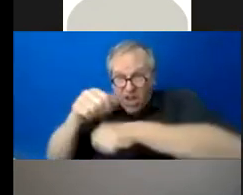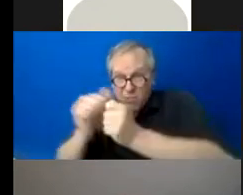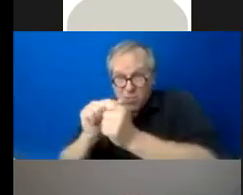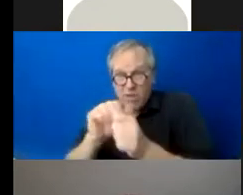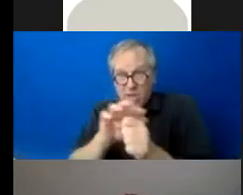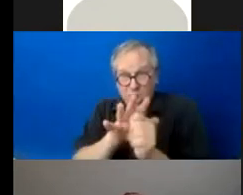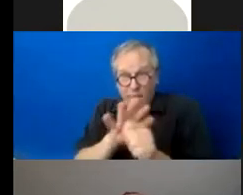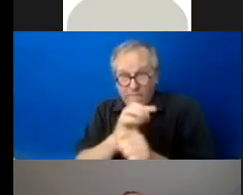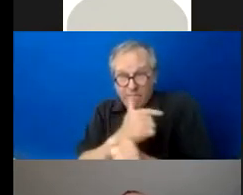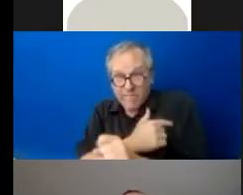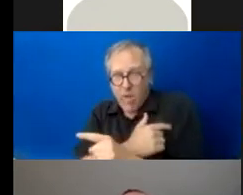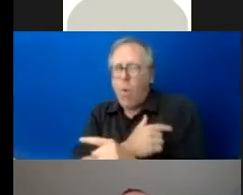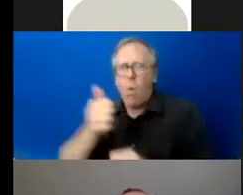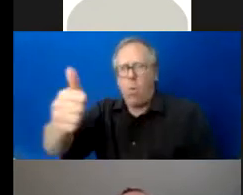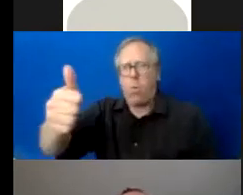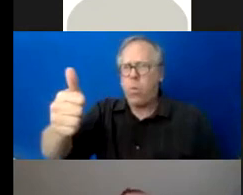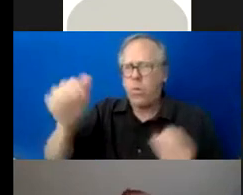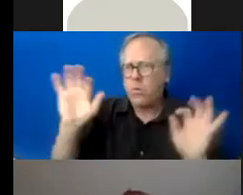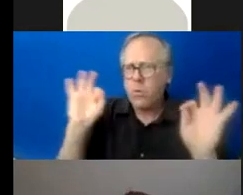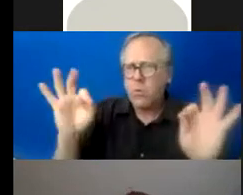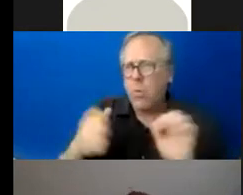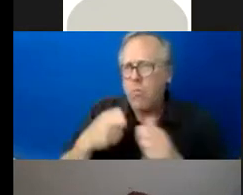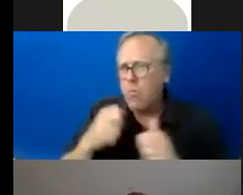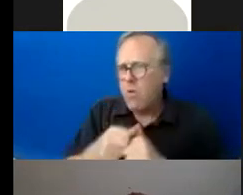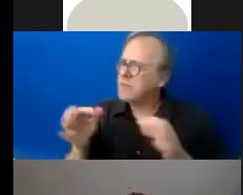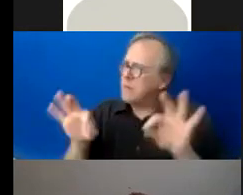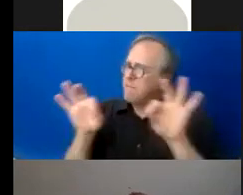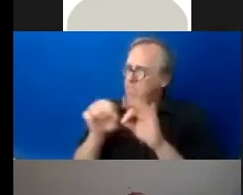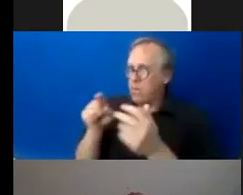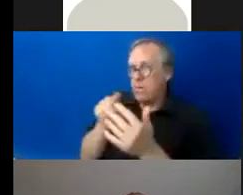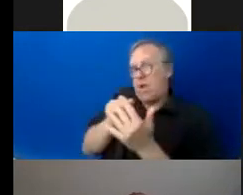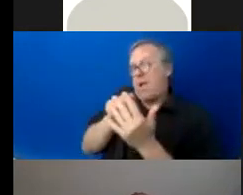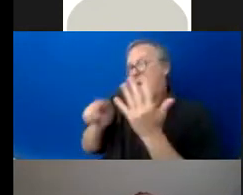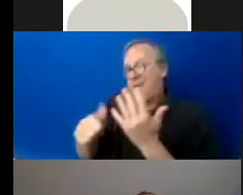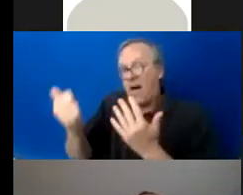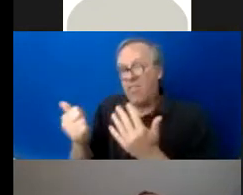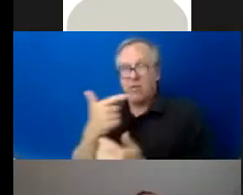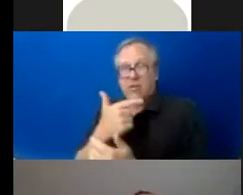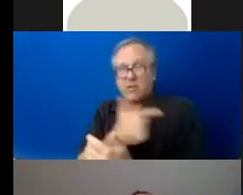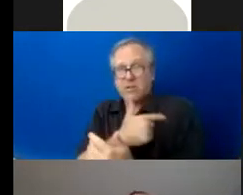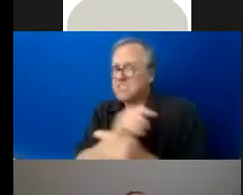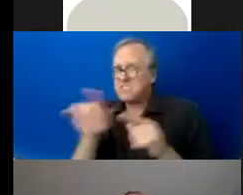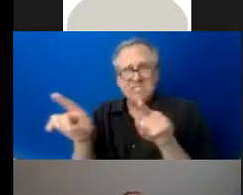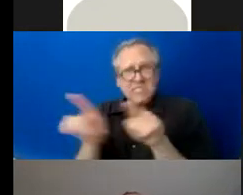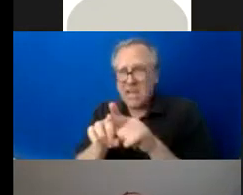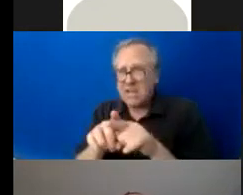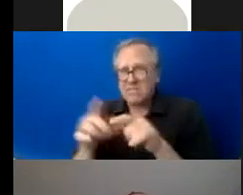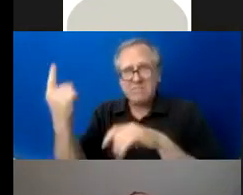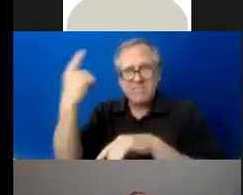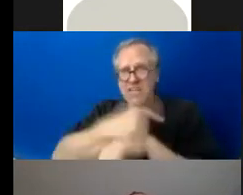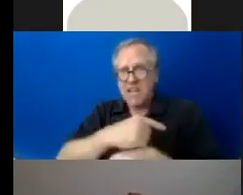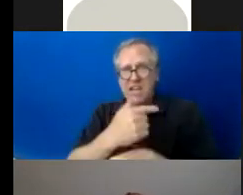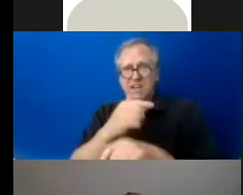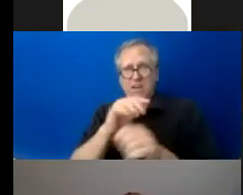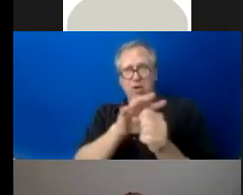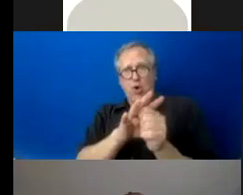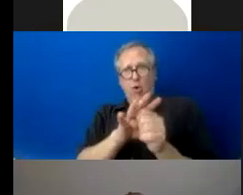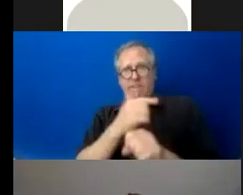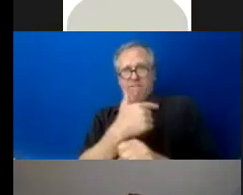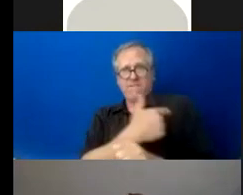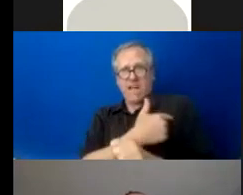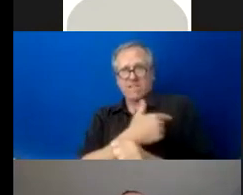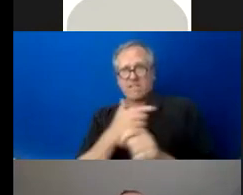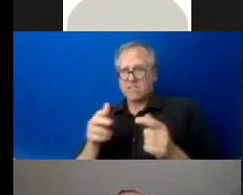everyone else is up to date on all their other routine vaccines. Vaccines can be given the same day as a COVID vaccine or even like within a couple of